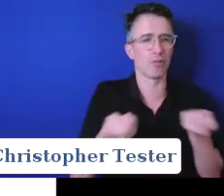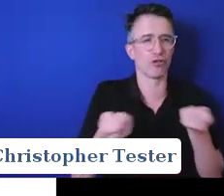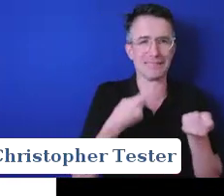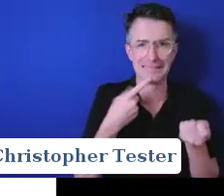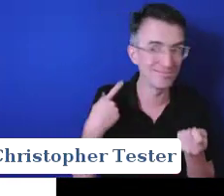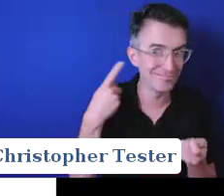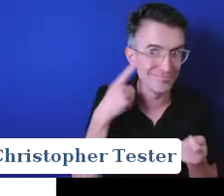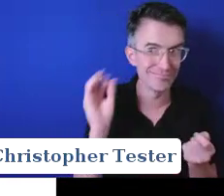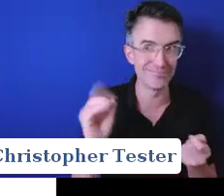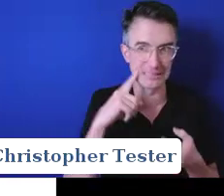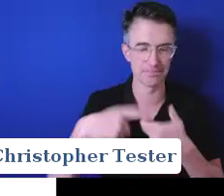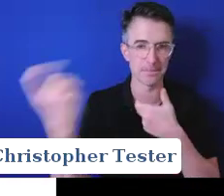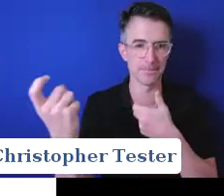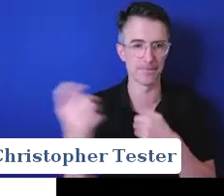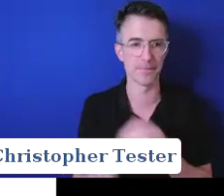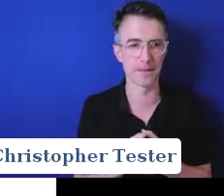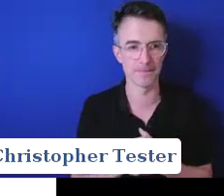Can you hear us, please?